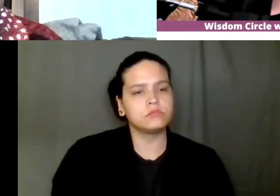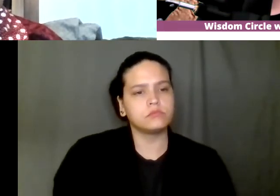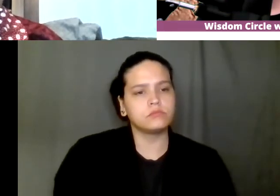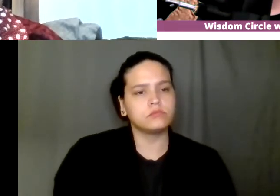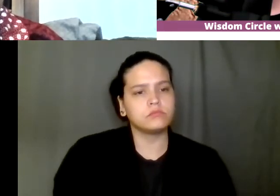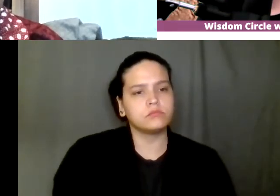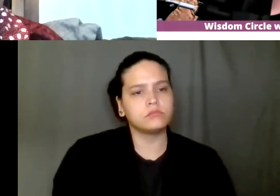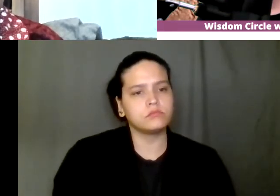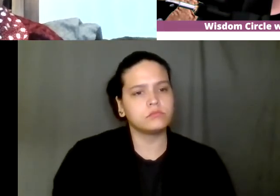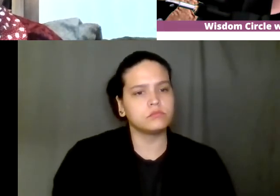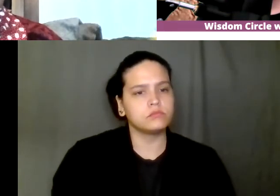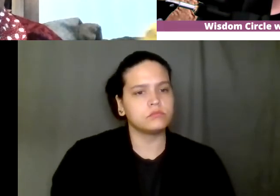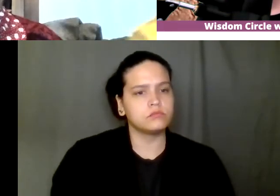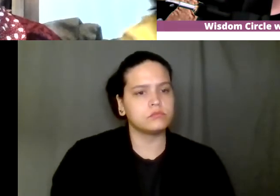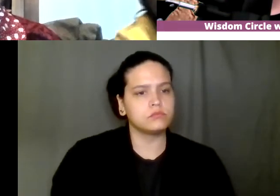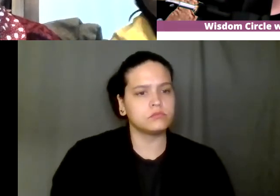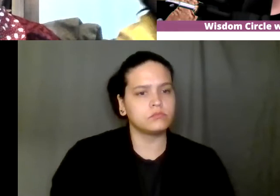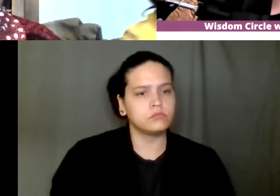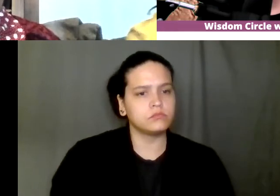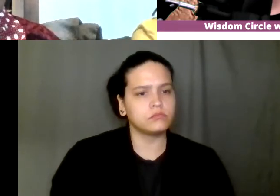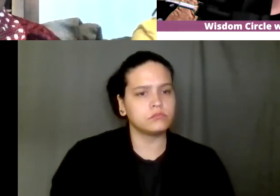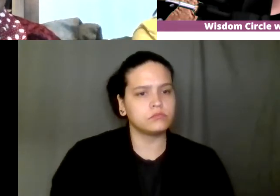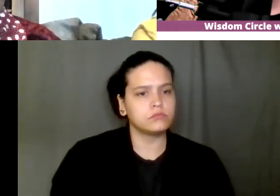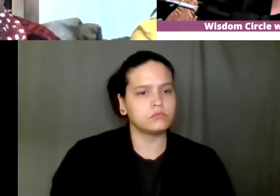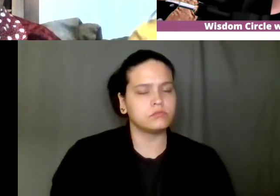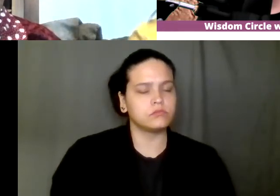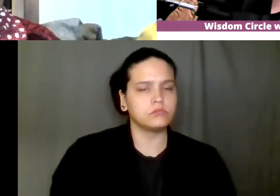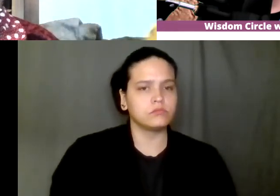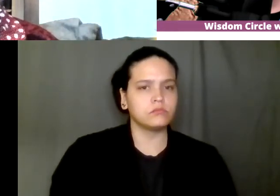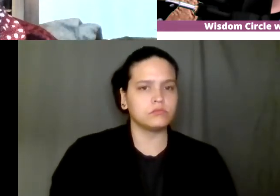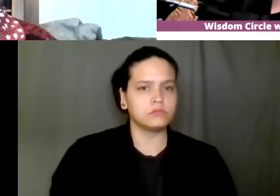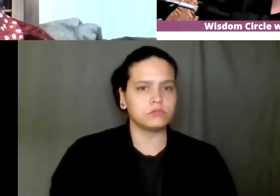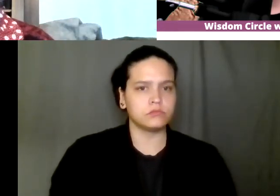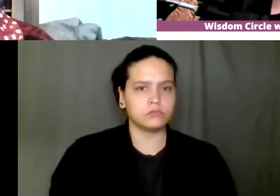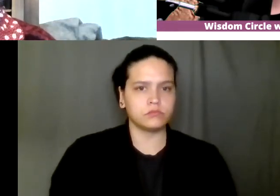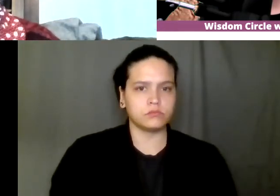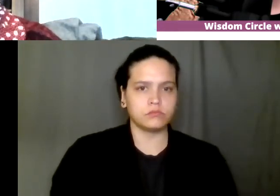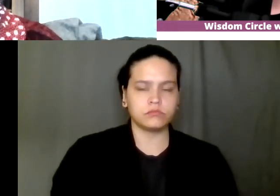zeal. Though ye need glad at that, so hush it. Nishady